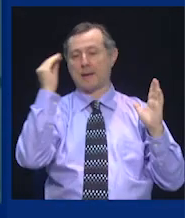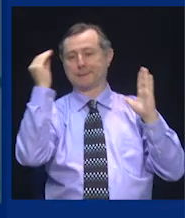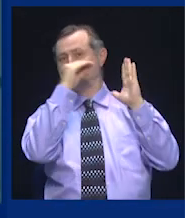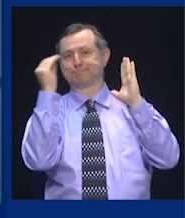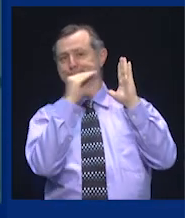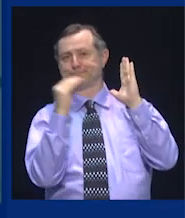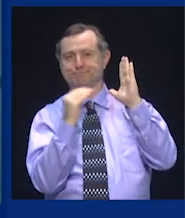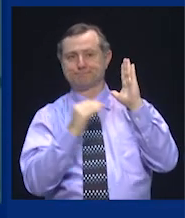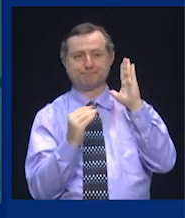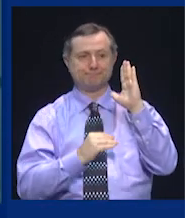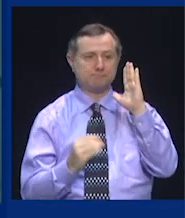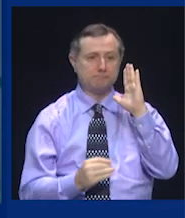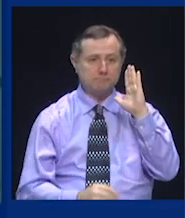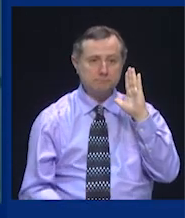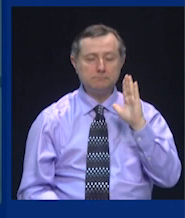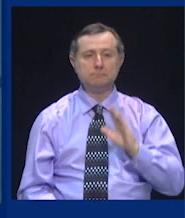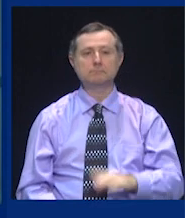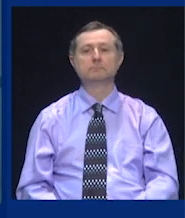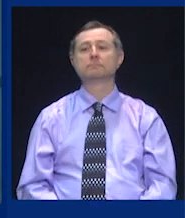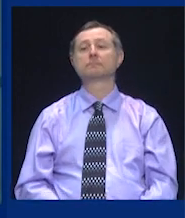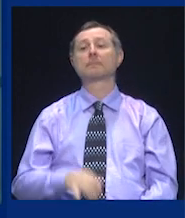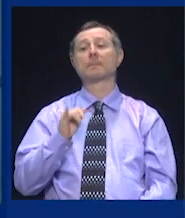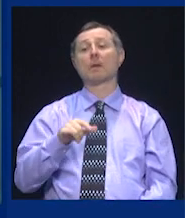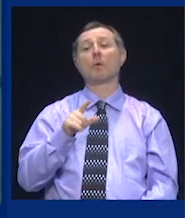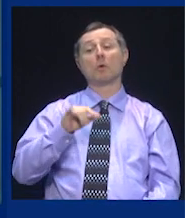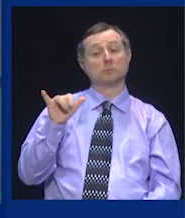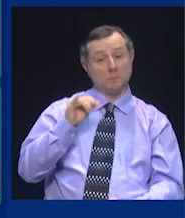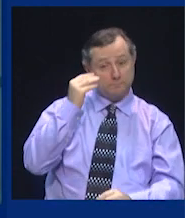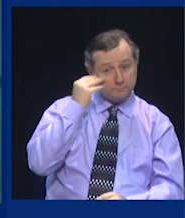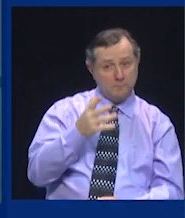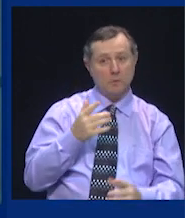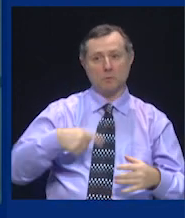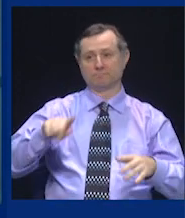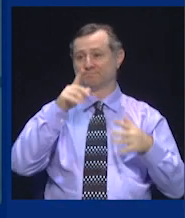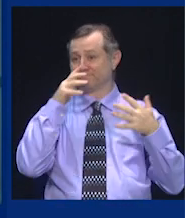time, people who were vaccinated,